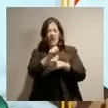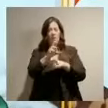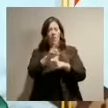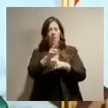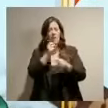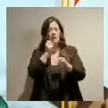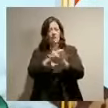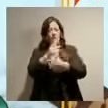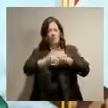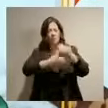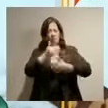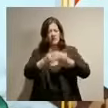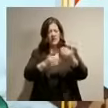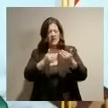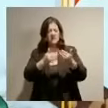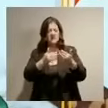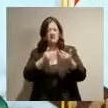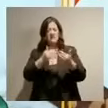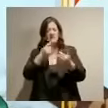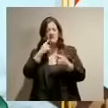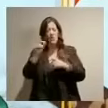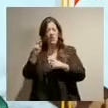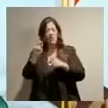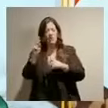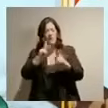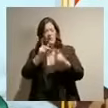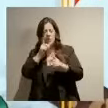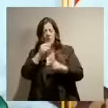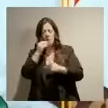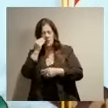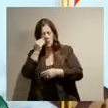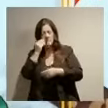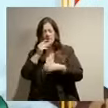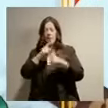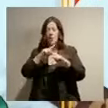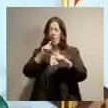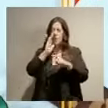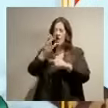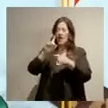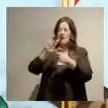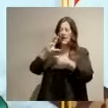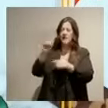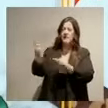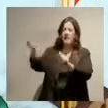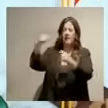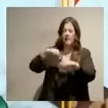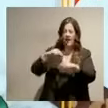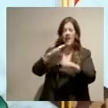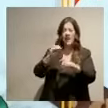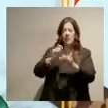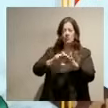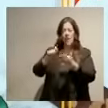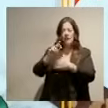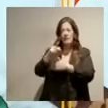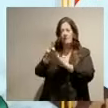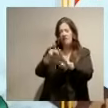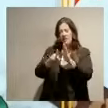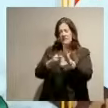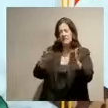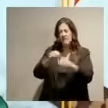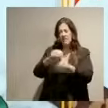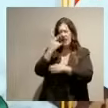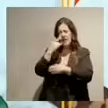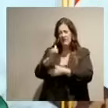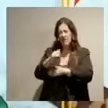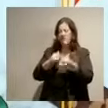that forward-looking modeling actually gets on board sooner rather than later, then these companies will come back and write once again yes fully. Yes and yes and yes.